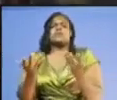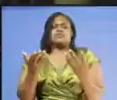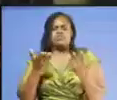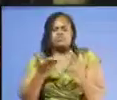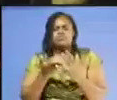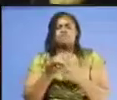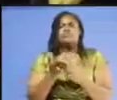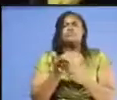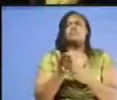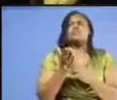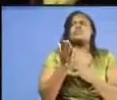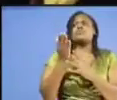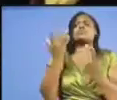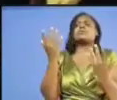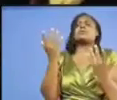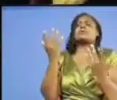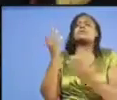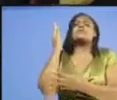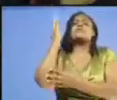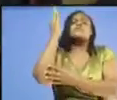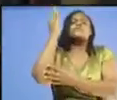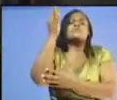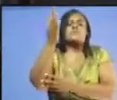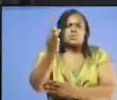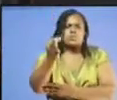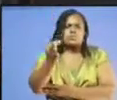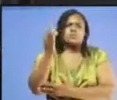that's before me.